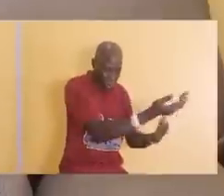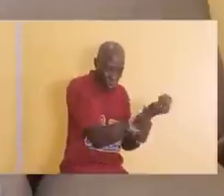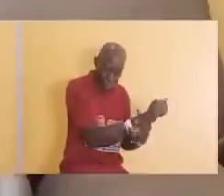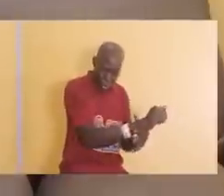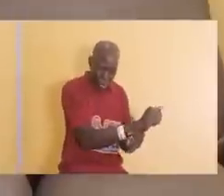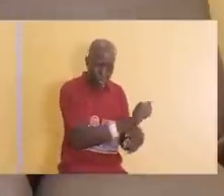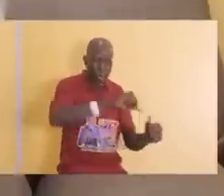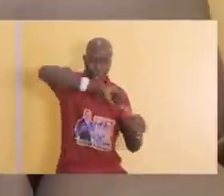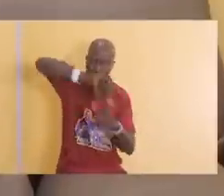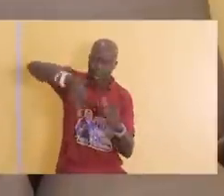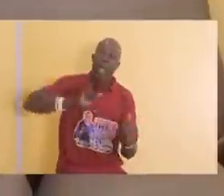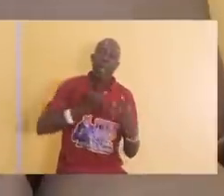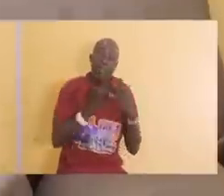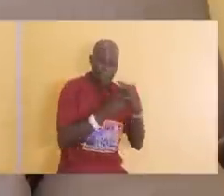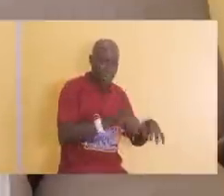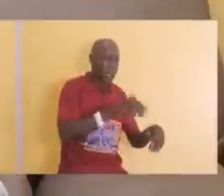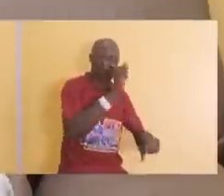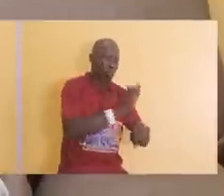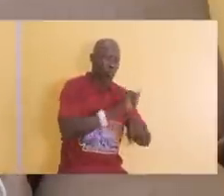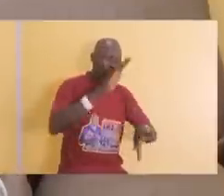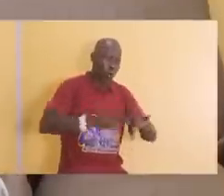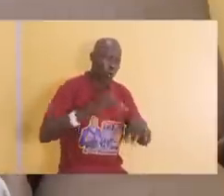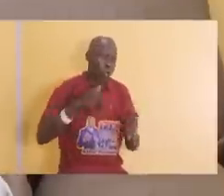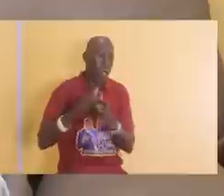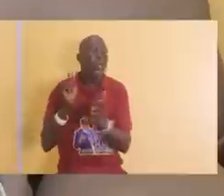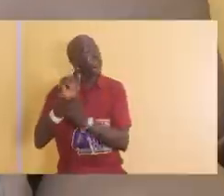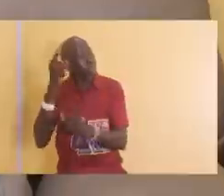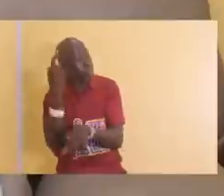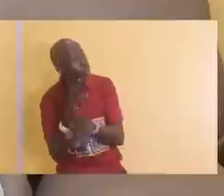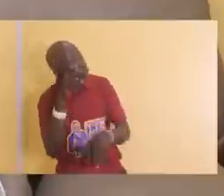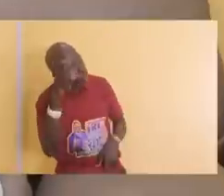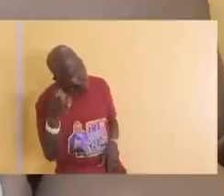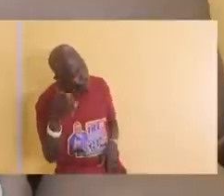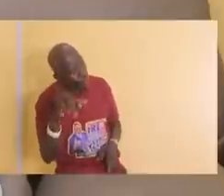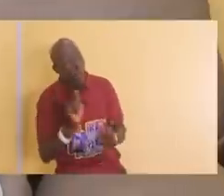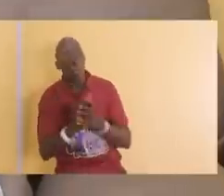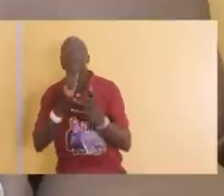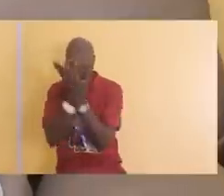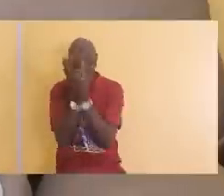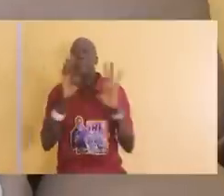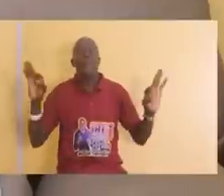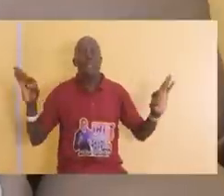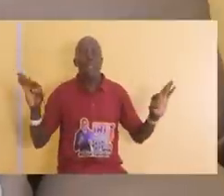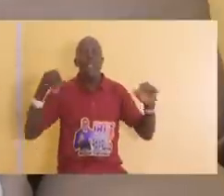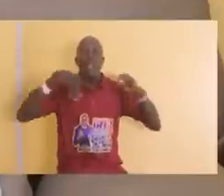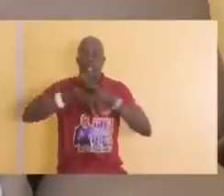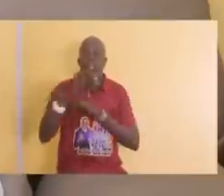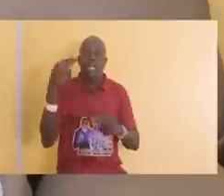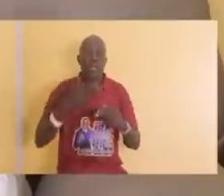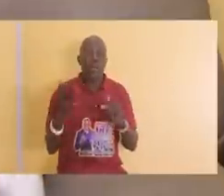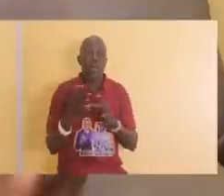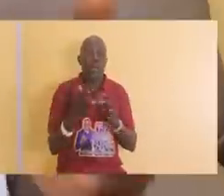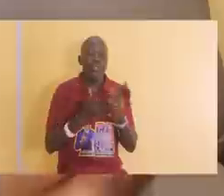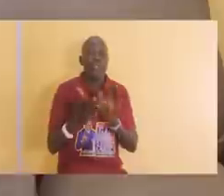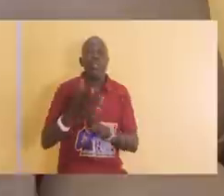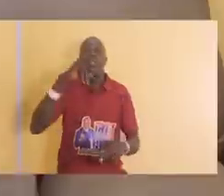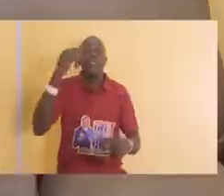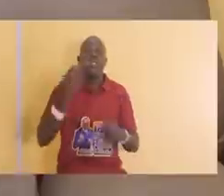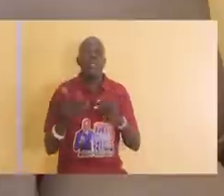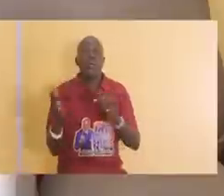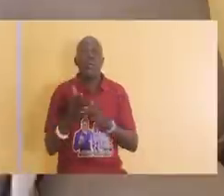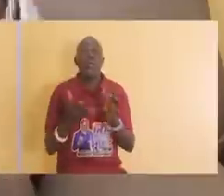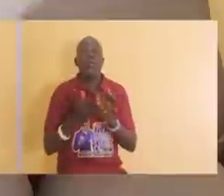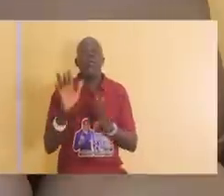give you all. And I start to serve as long as it's not left to you. You must be free. In the name of